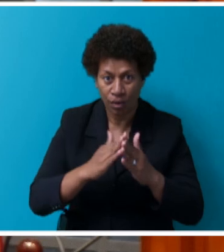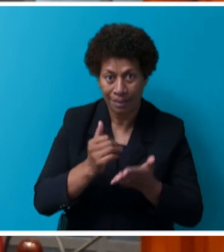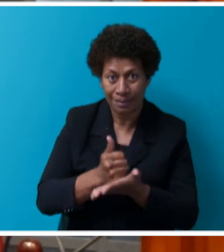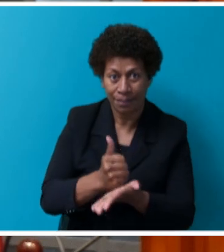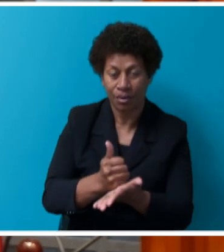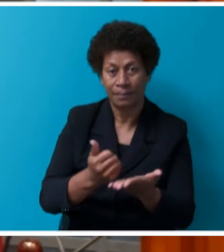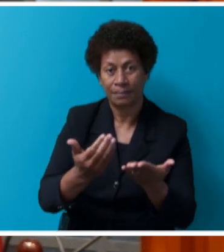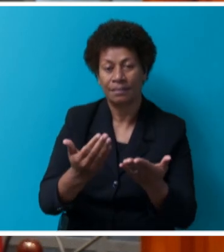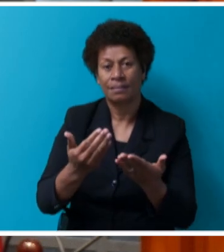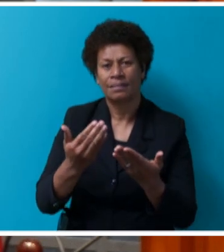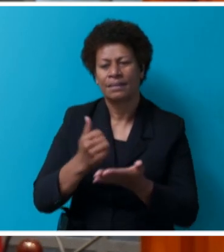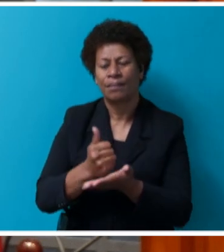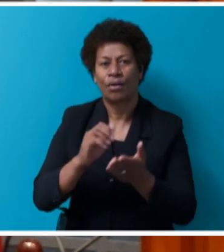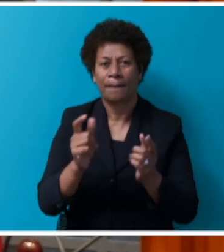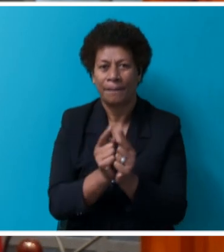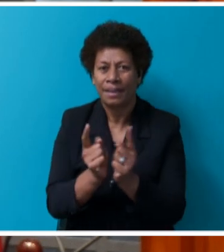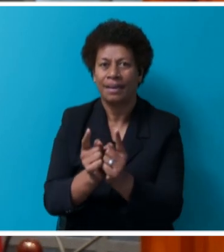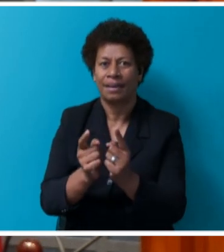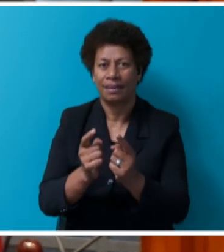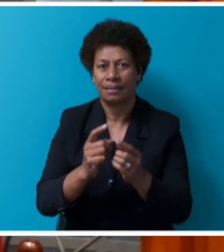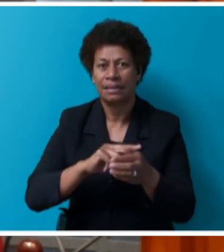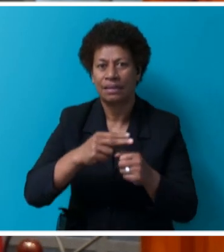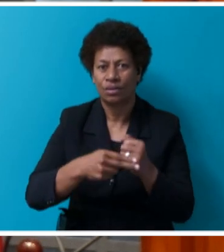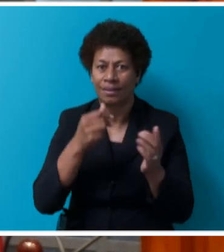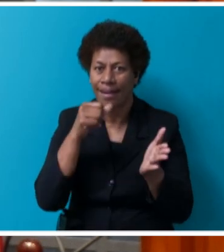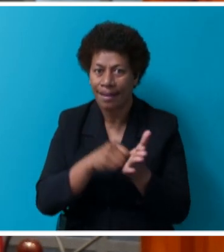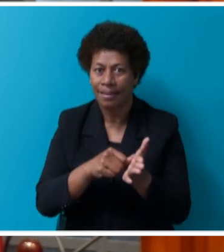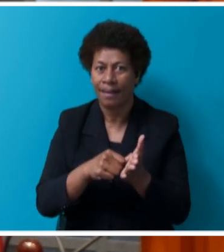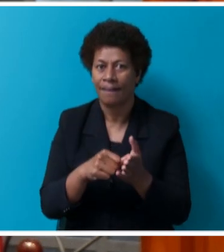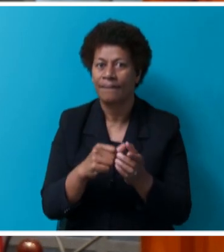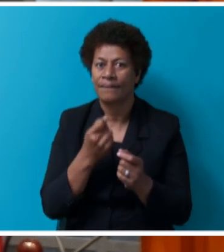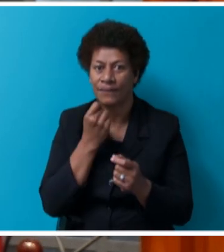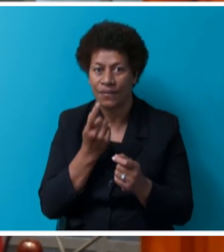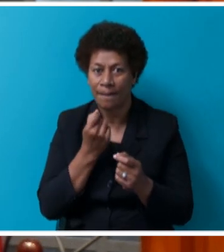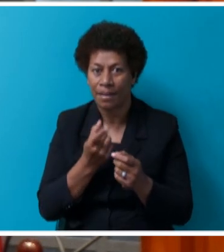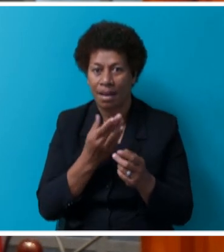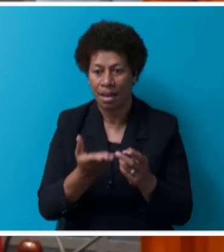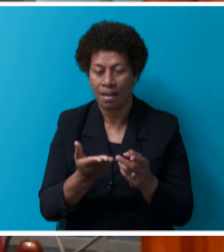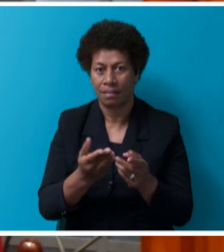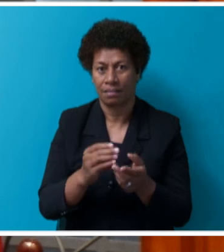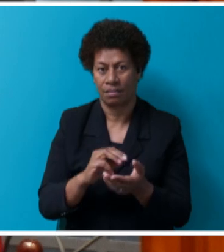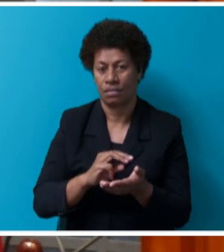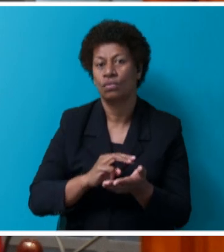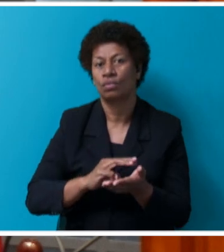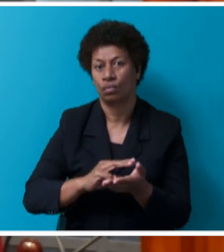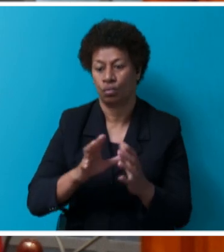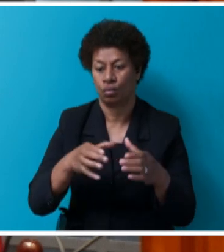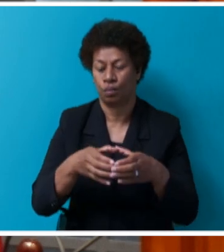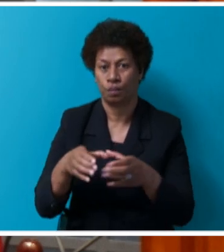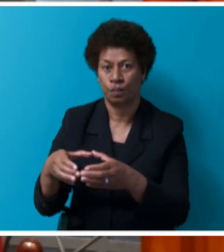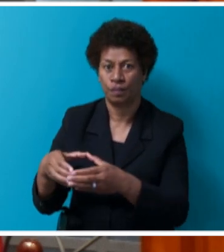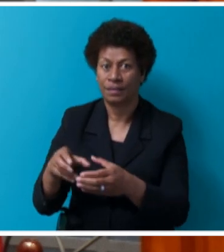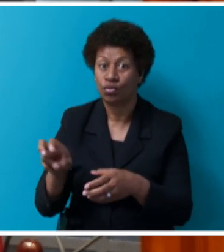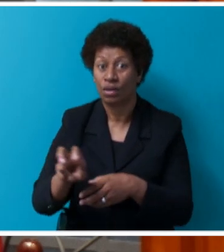meetings, newsletters, and communications via Viber groups. And it also covered important arrangements such as transport,